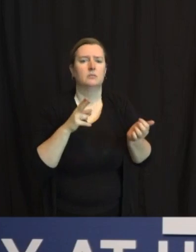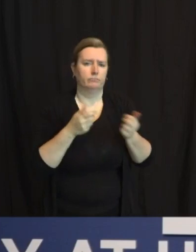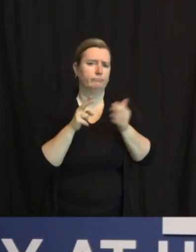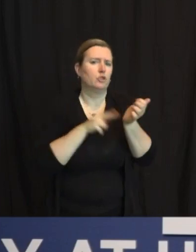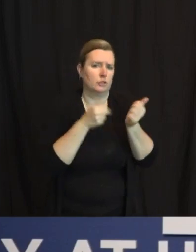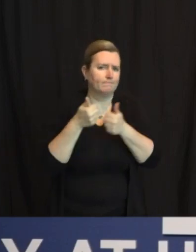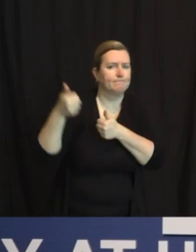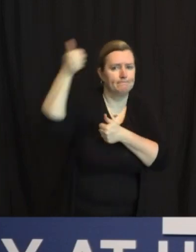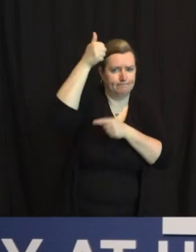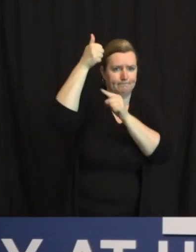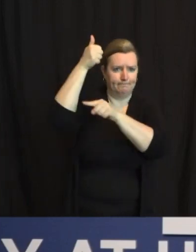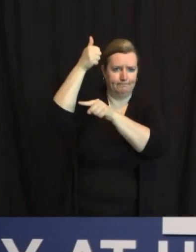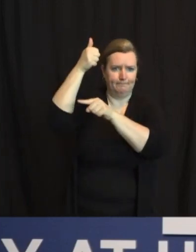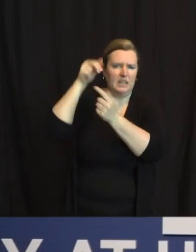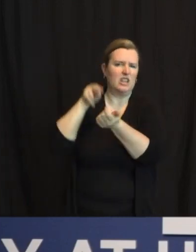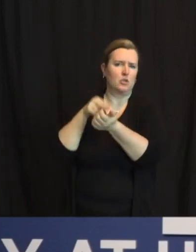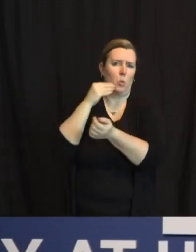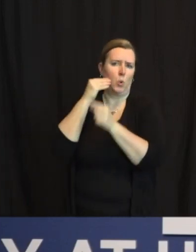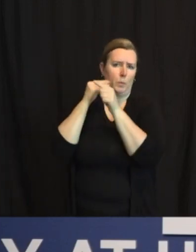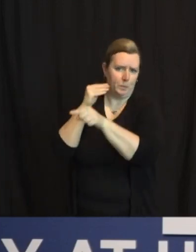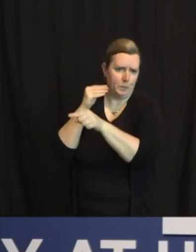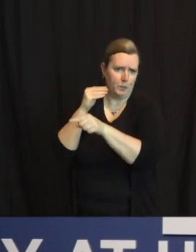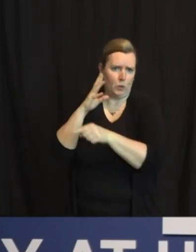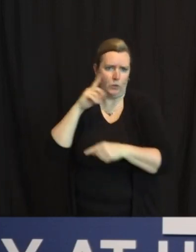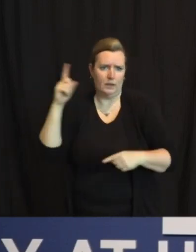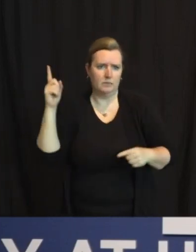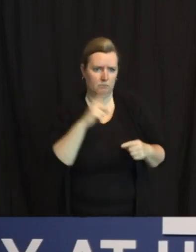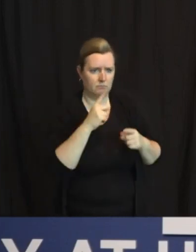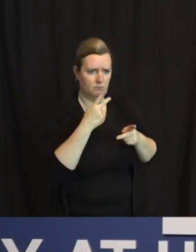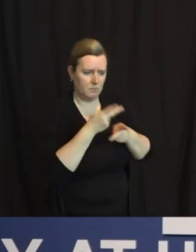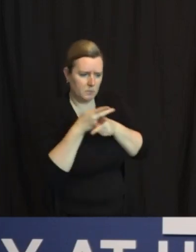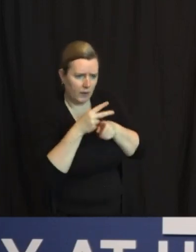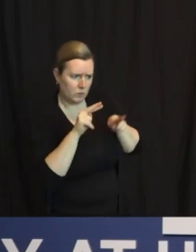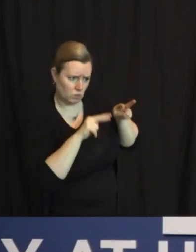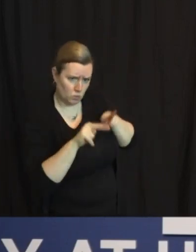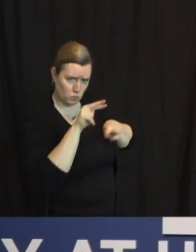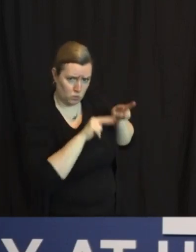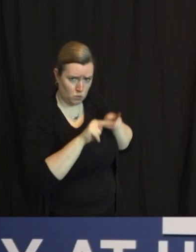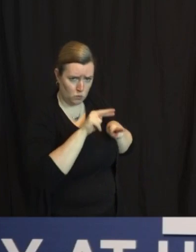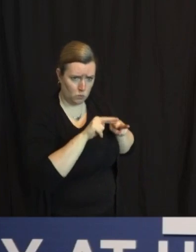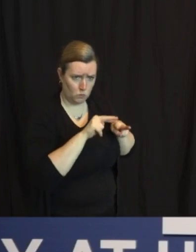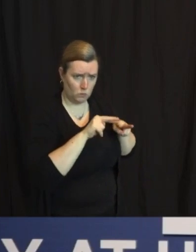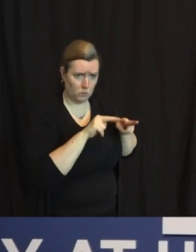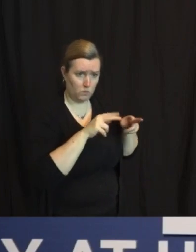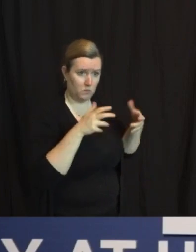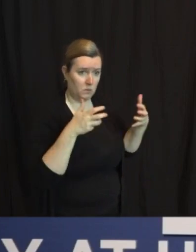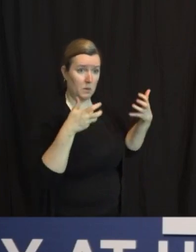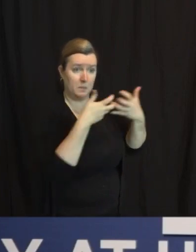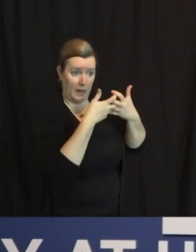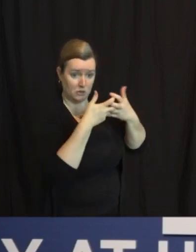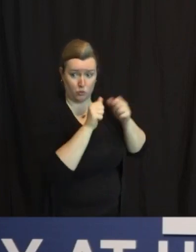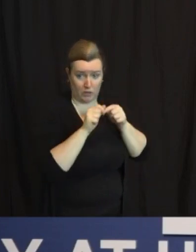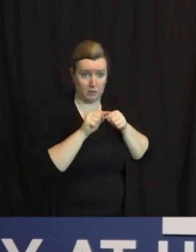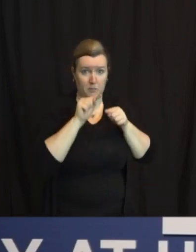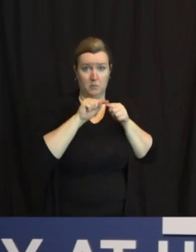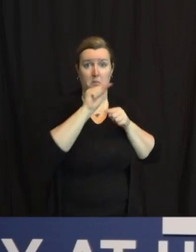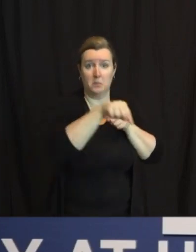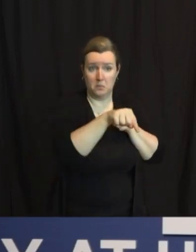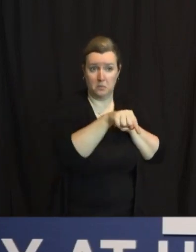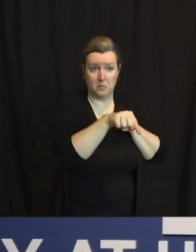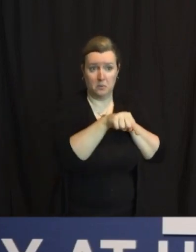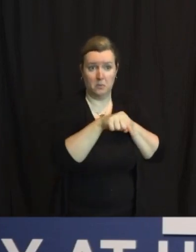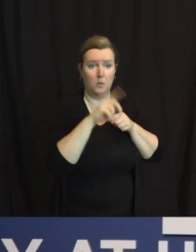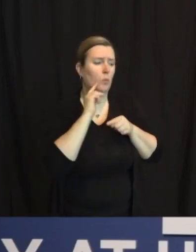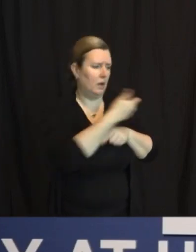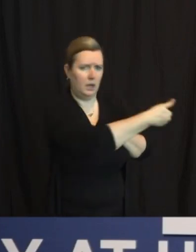the facility which is in place. The students who are matched to a facility will actually be hired and compensated by that